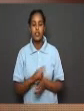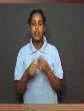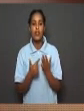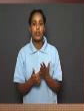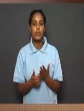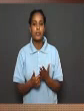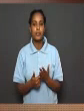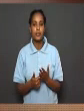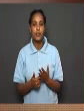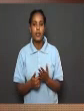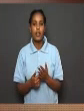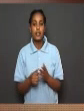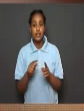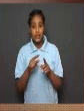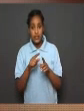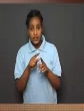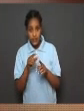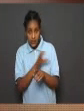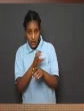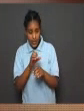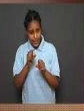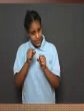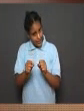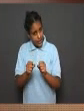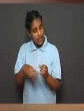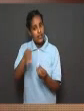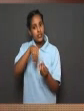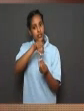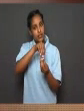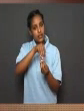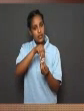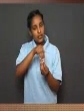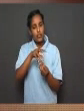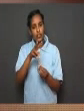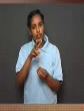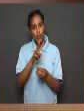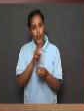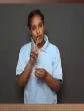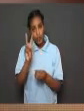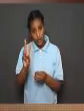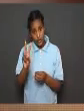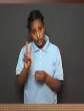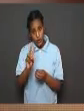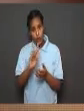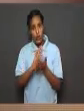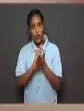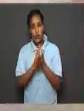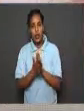Therefore, the cell resistance increases and the voltage will